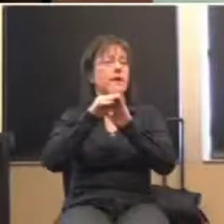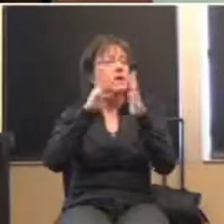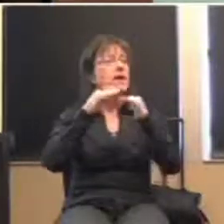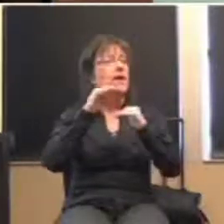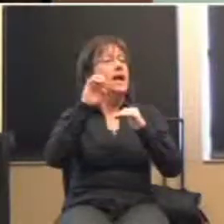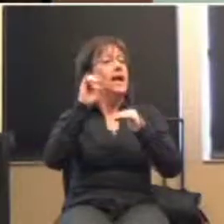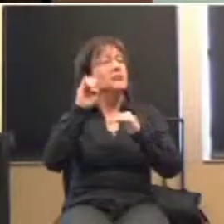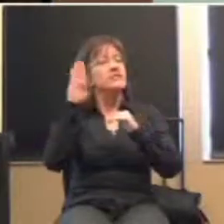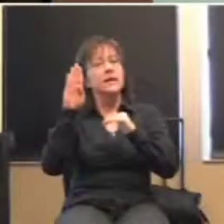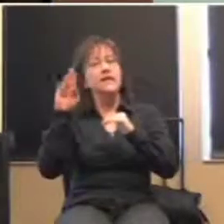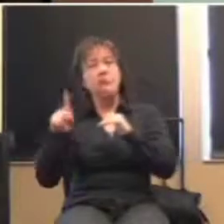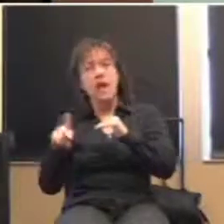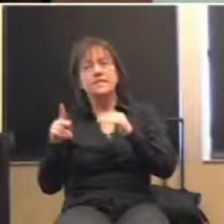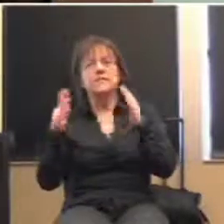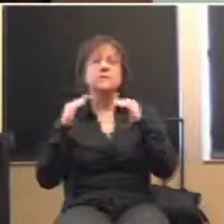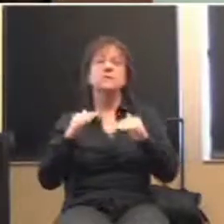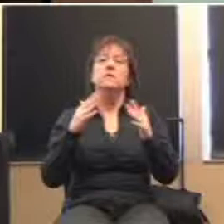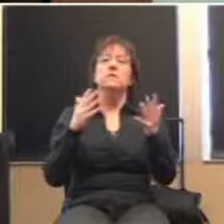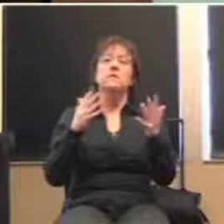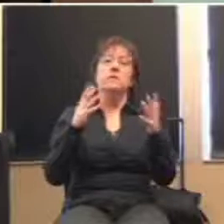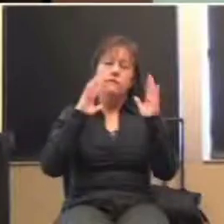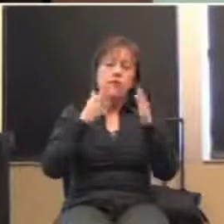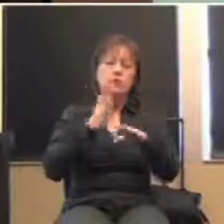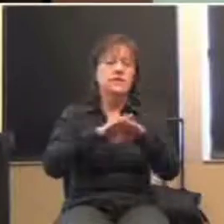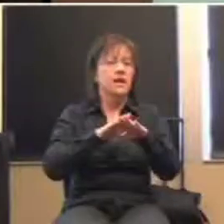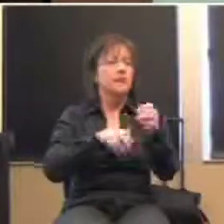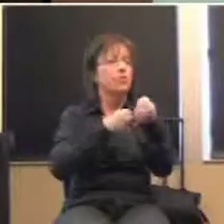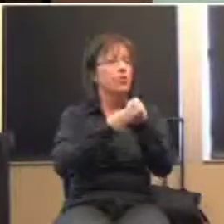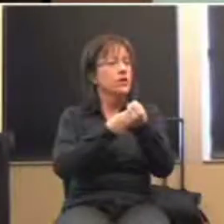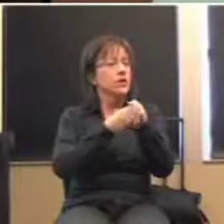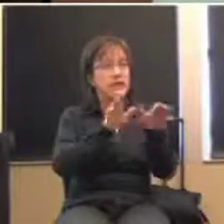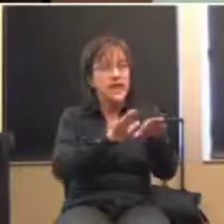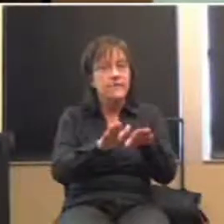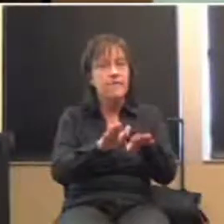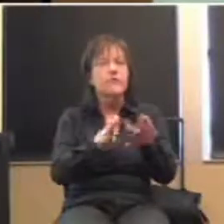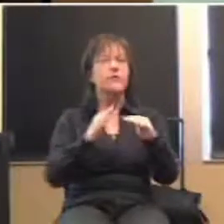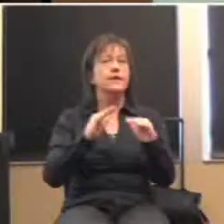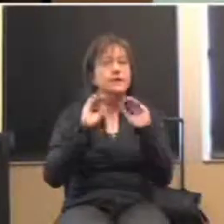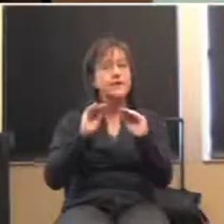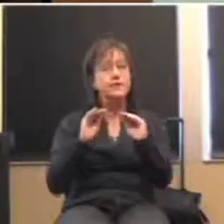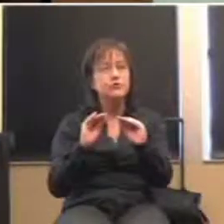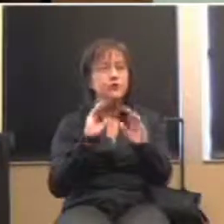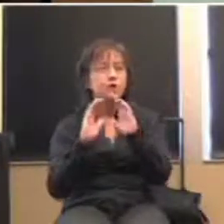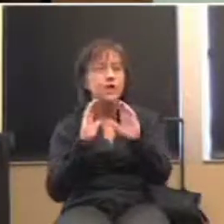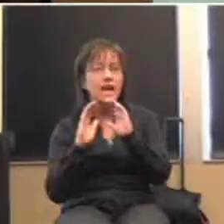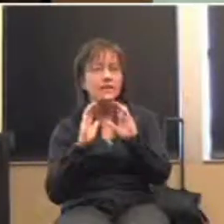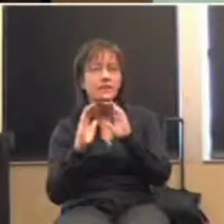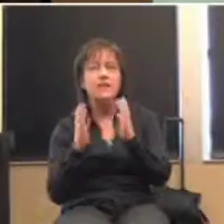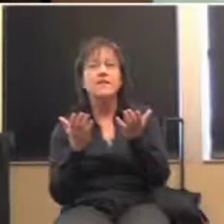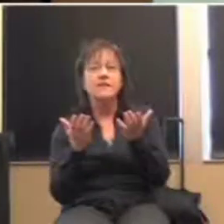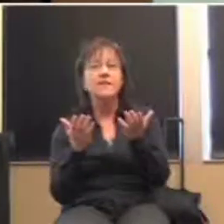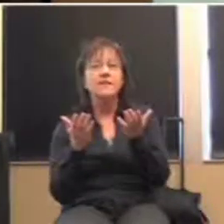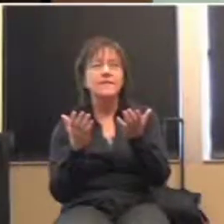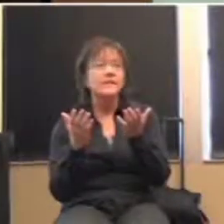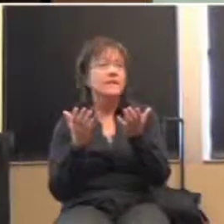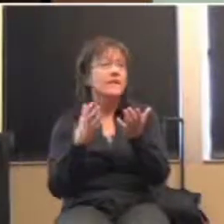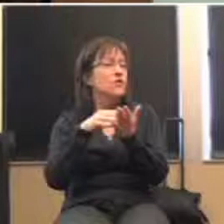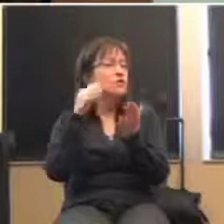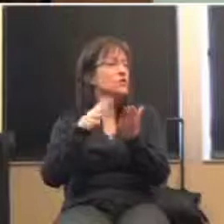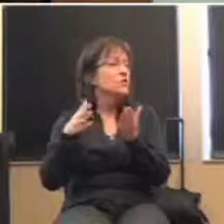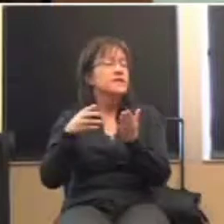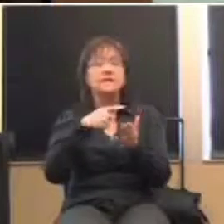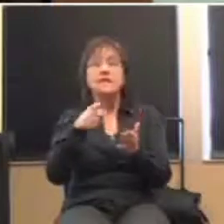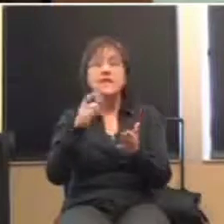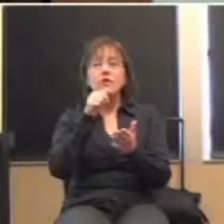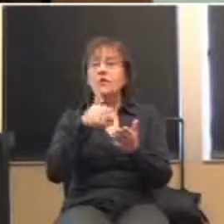focus in on supporting behavior, that teach communication. Because we know that our students, guess what? If they don't have